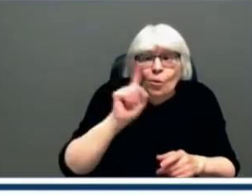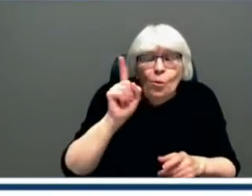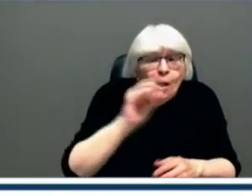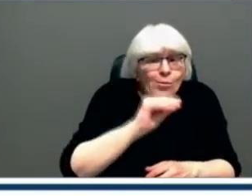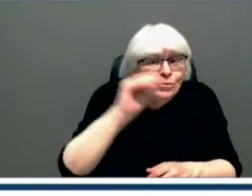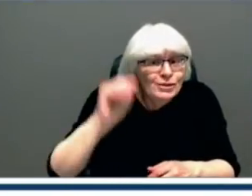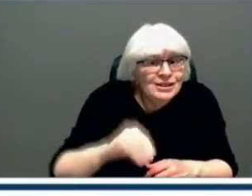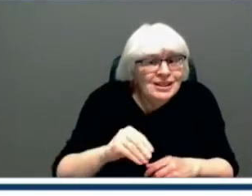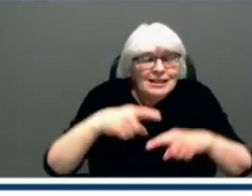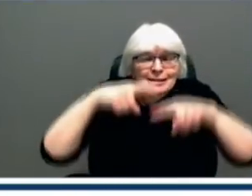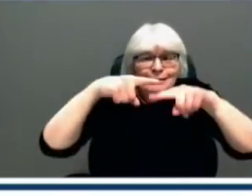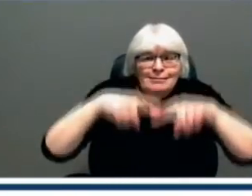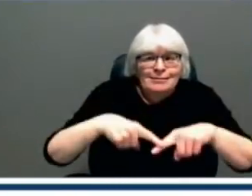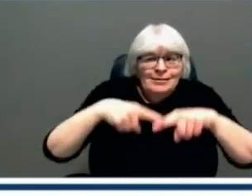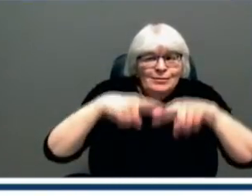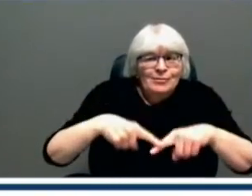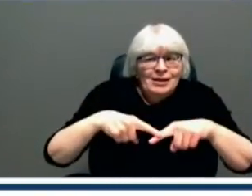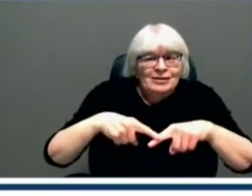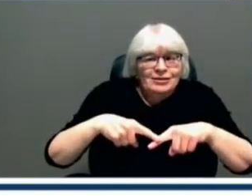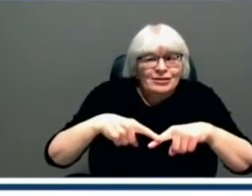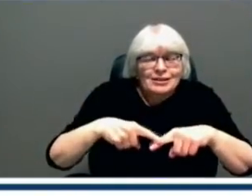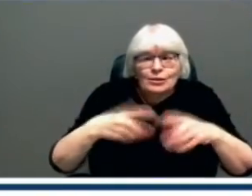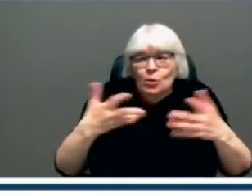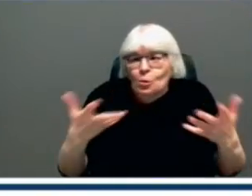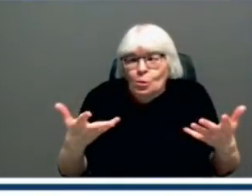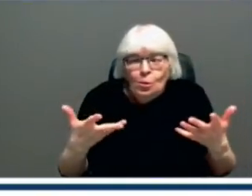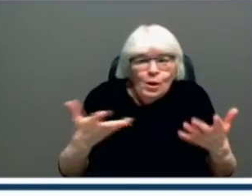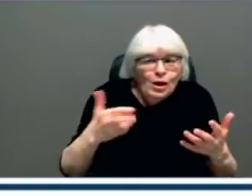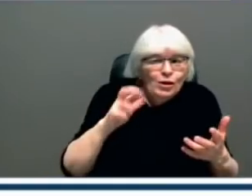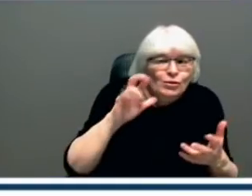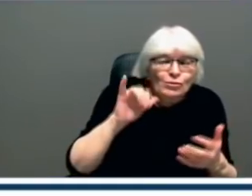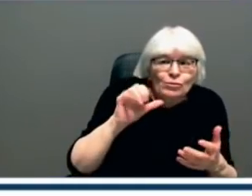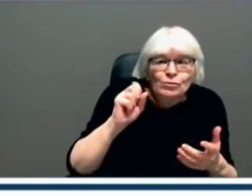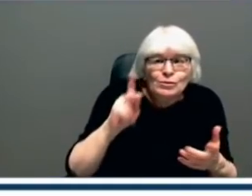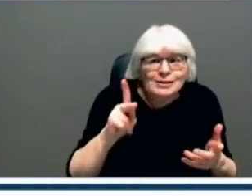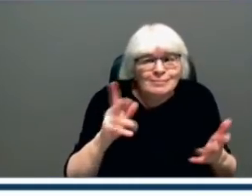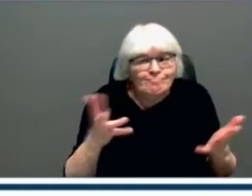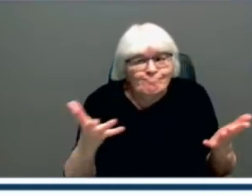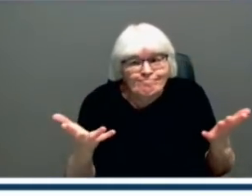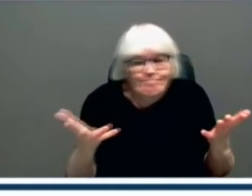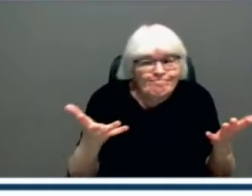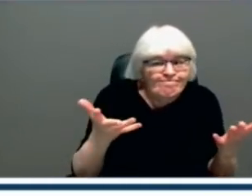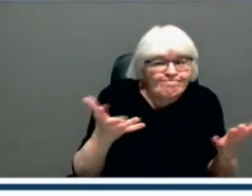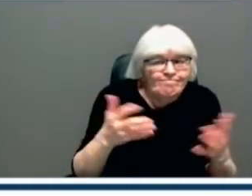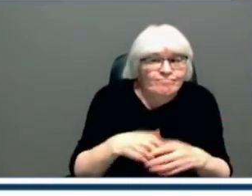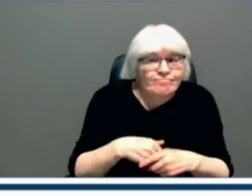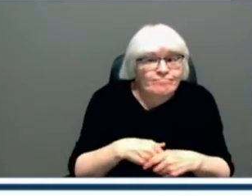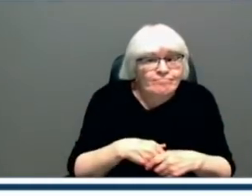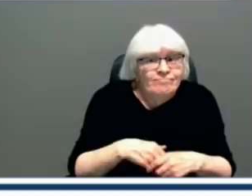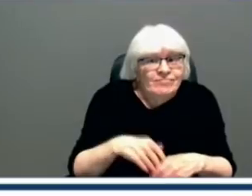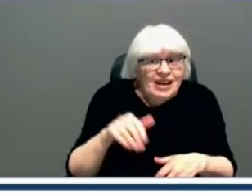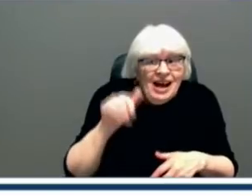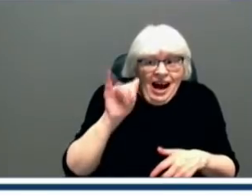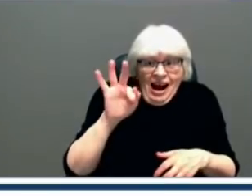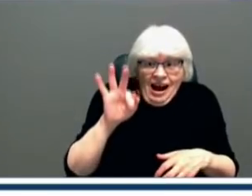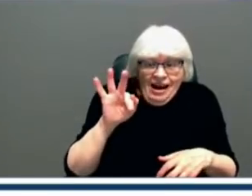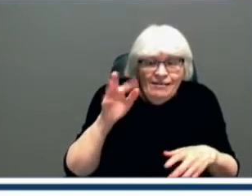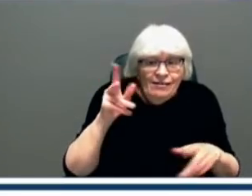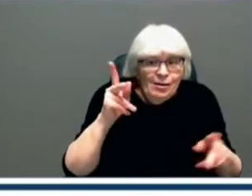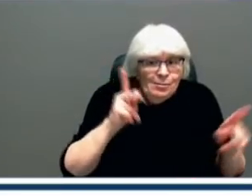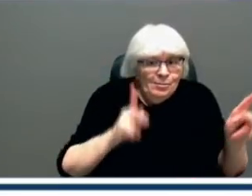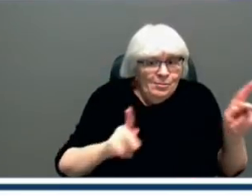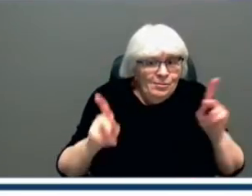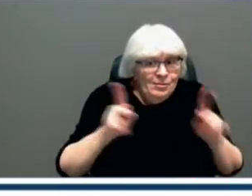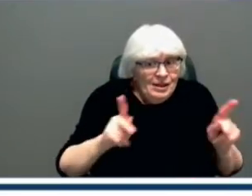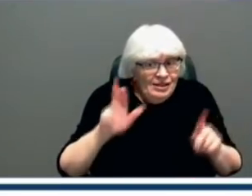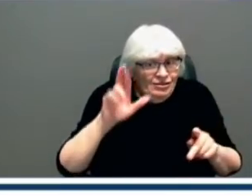individual risk, and we know that most of the vaccines that any individual's risk of getting severe disease is